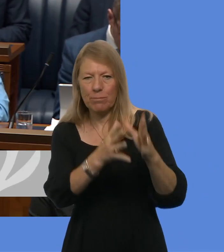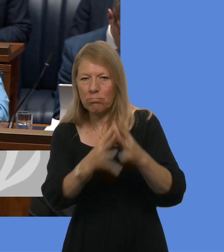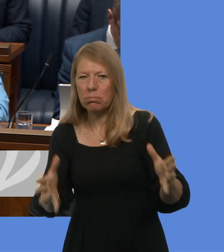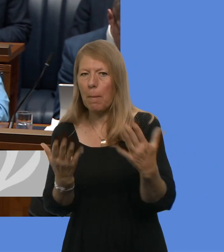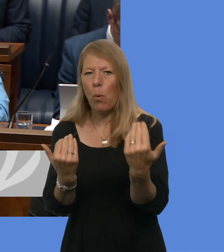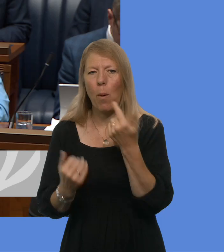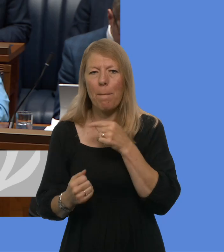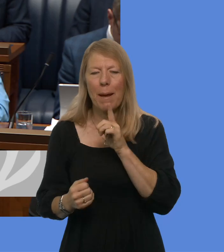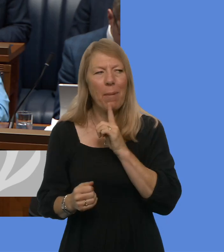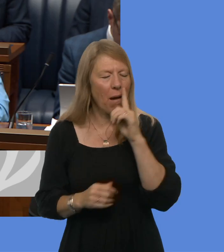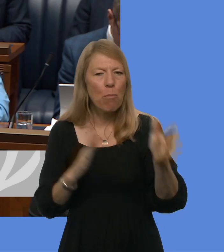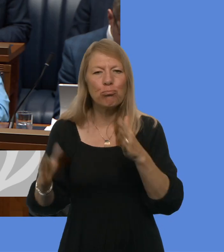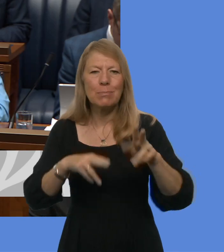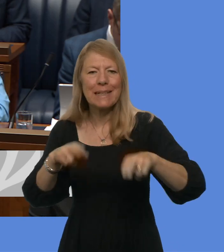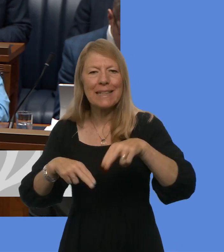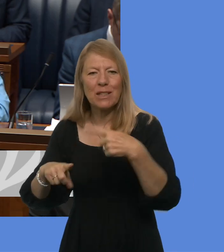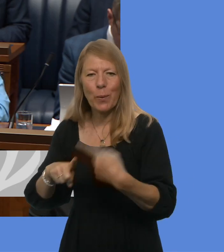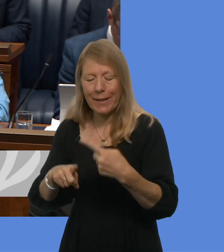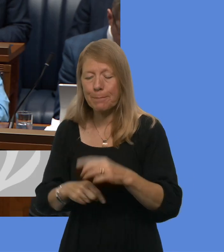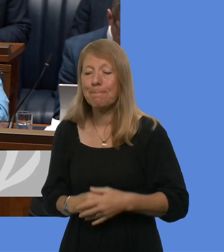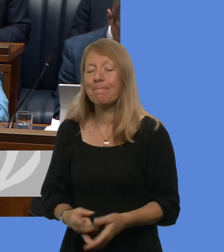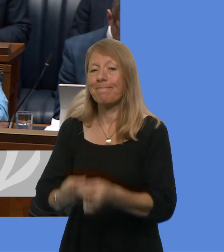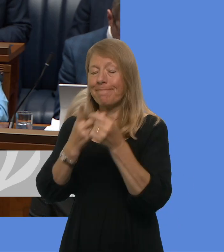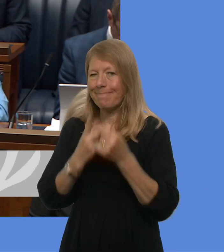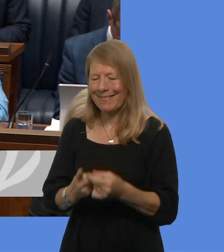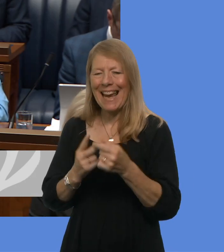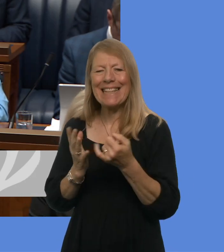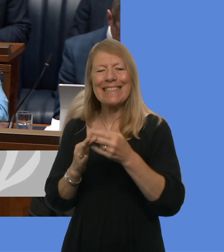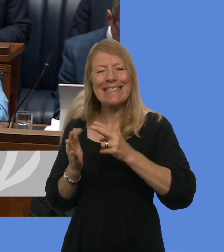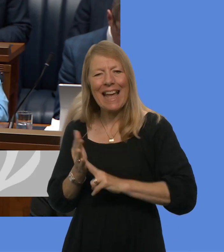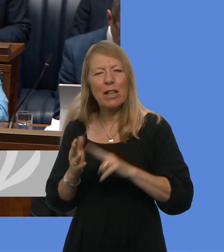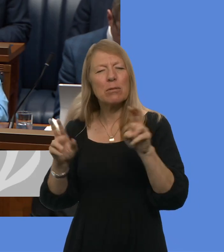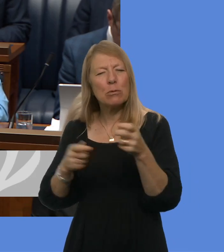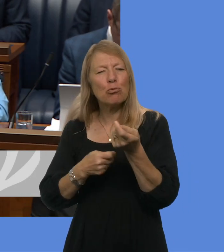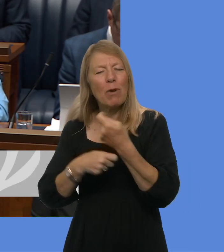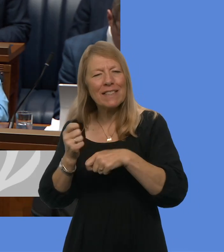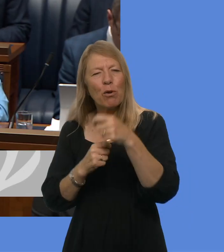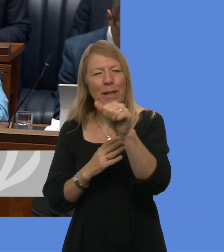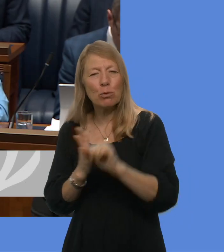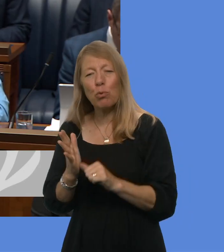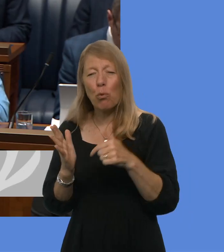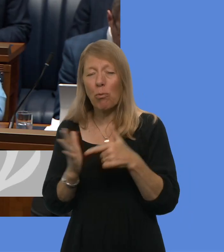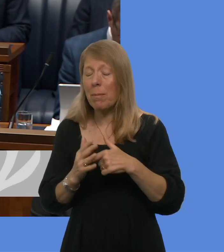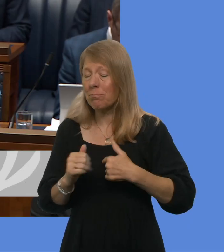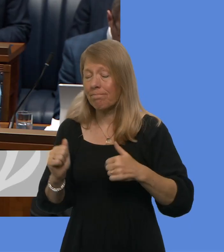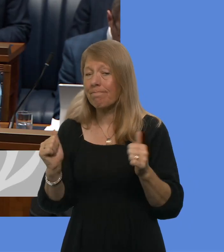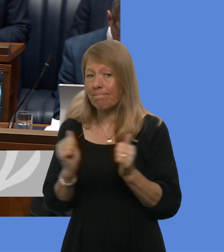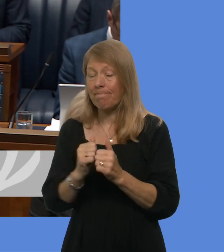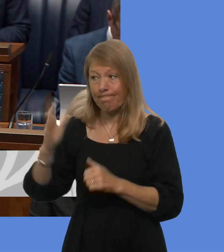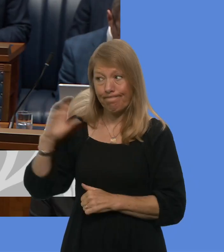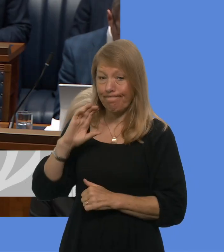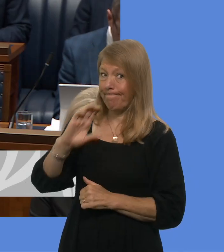to the transformation programme around SEN reform and a delivery plan, which we secured just over £27